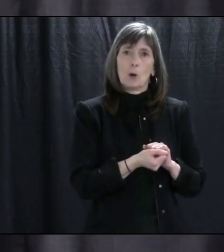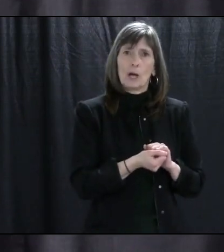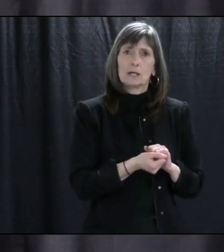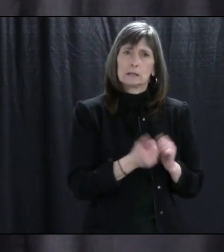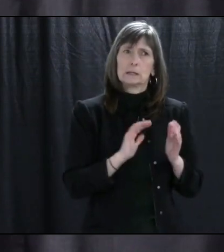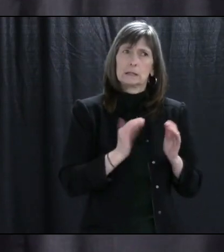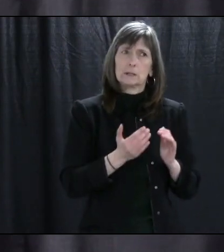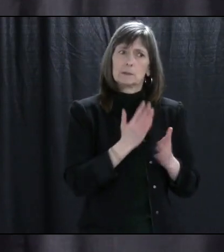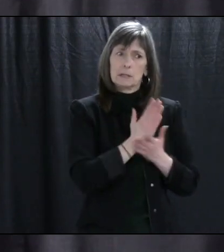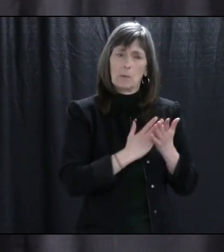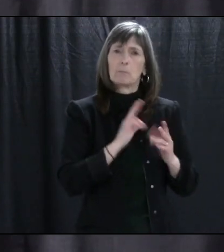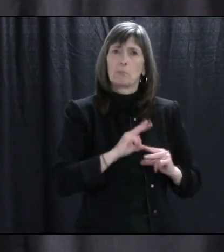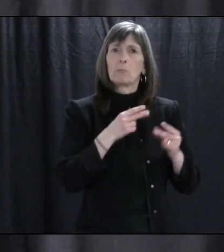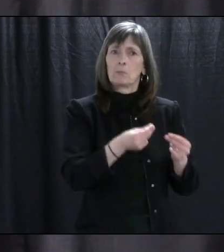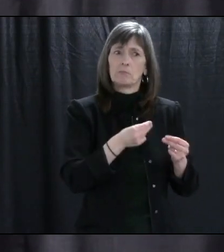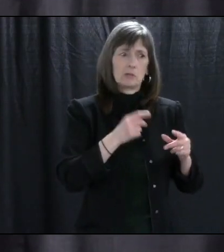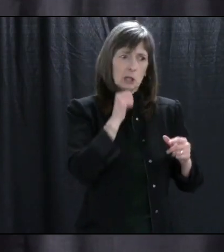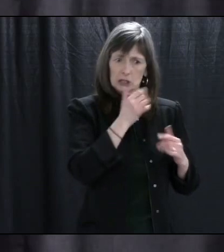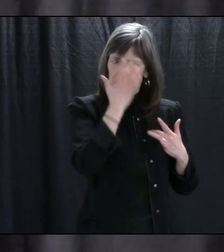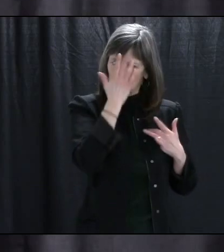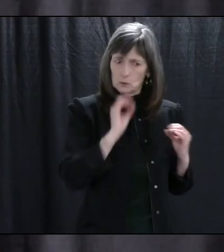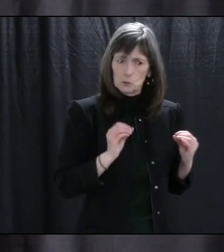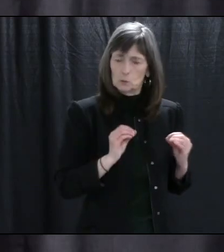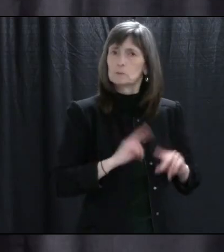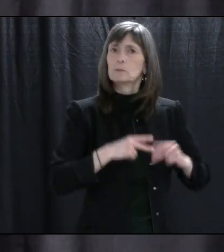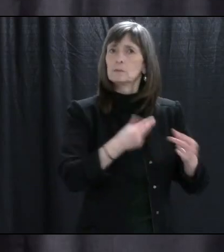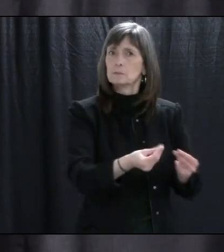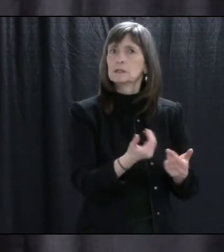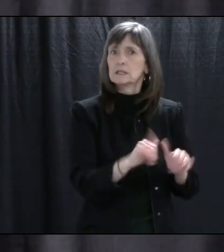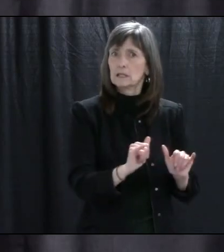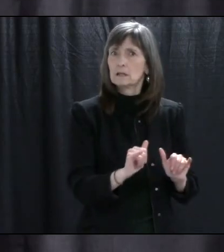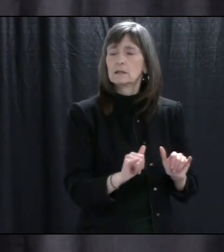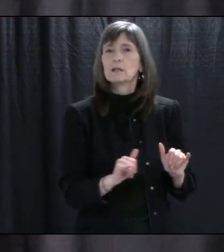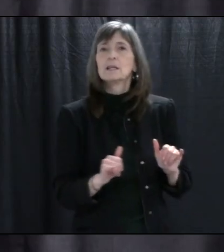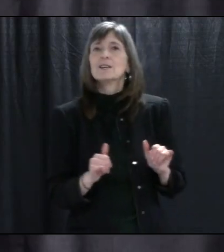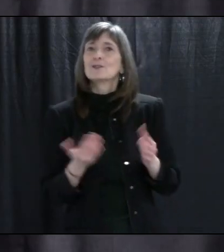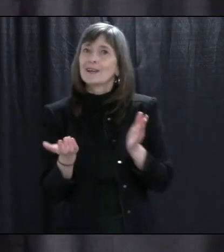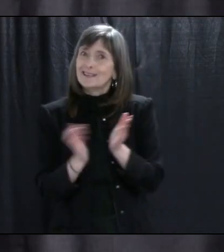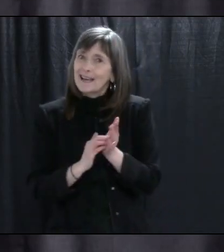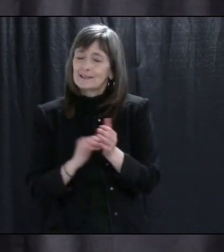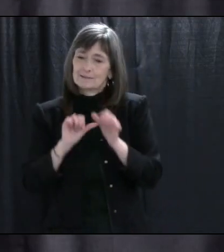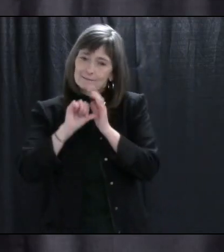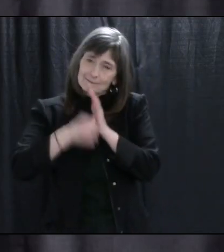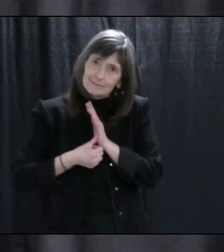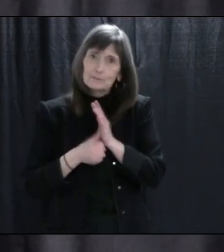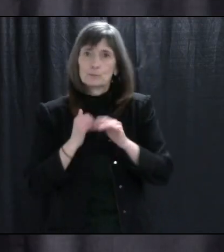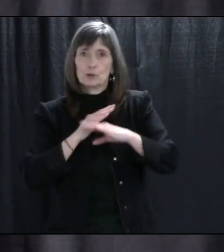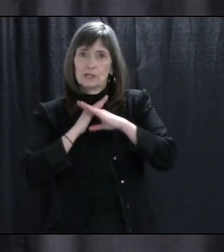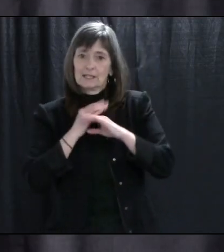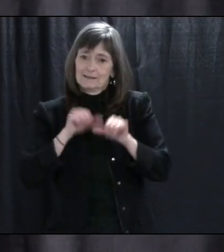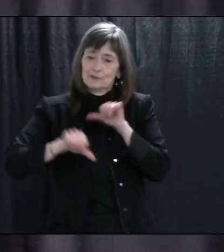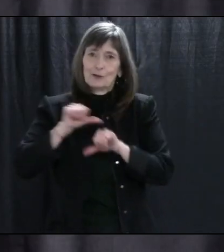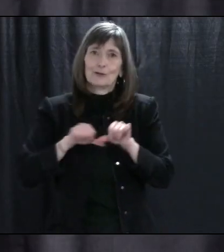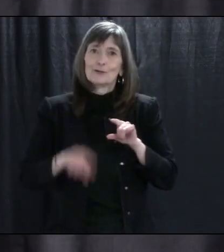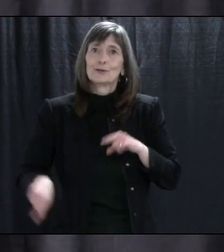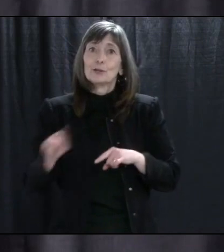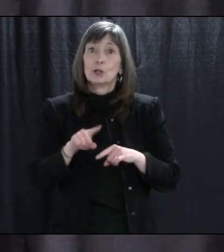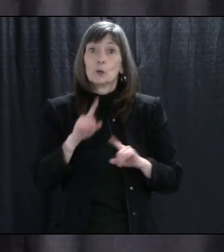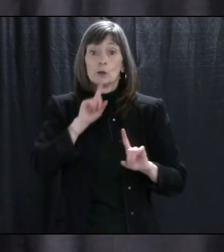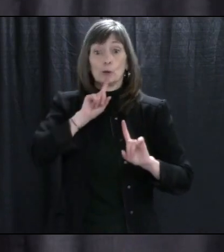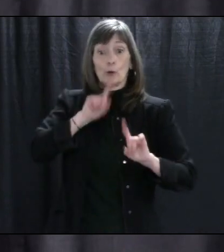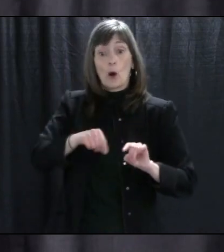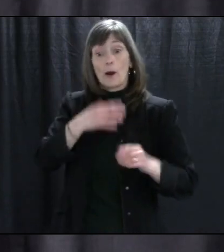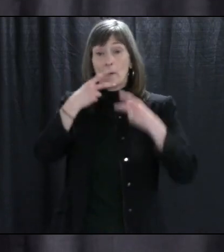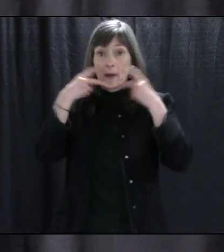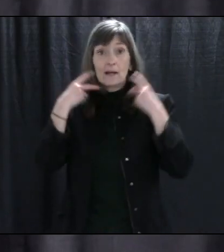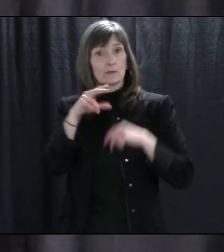is another way to help protect those around you. It is not something that we're mandating, but certainly